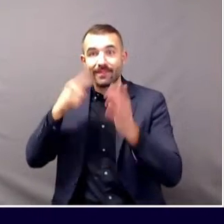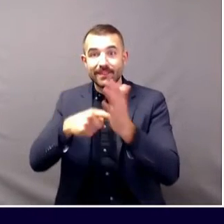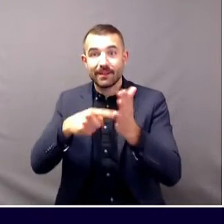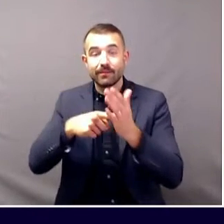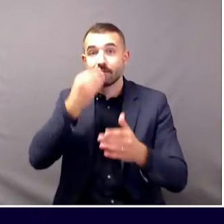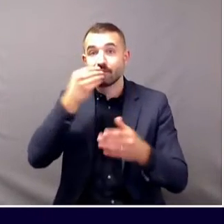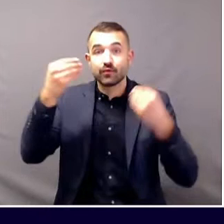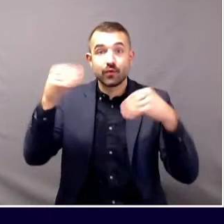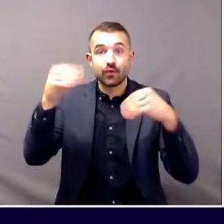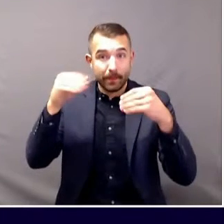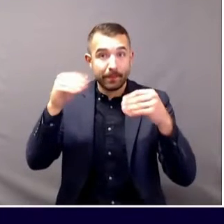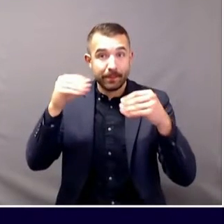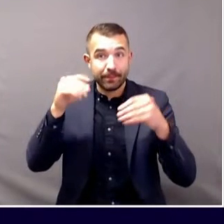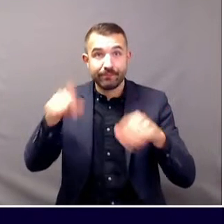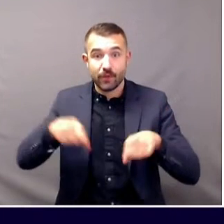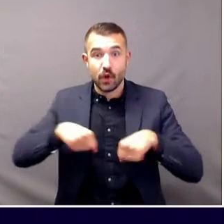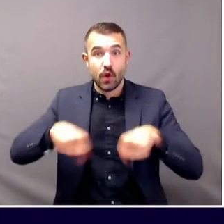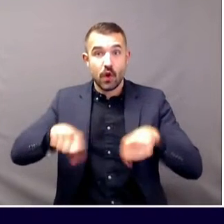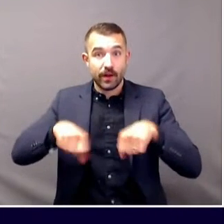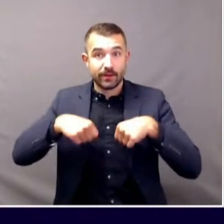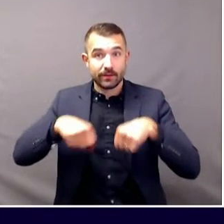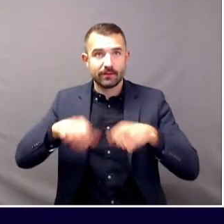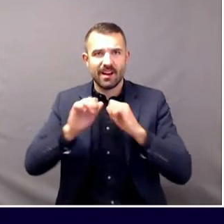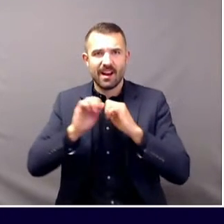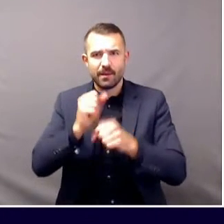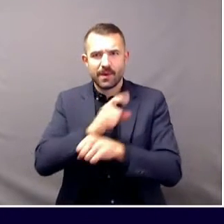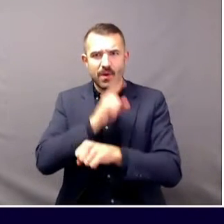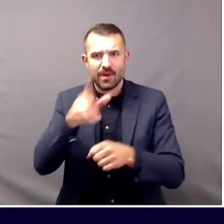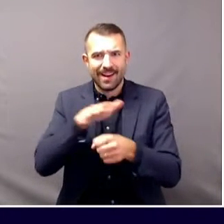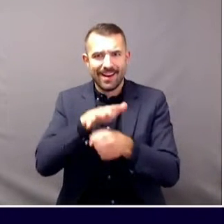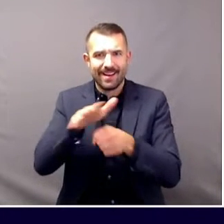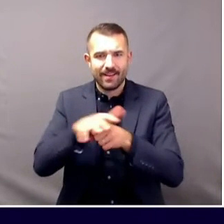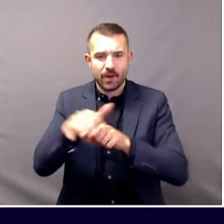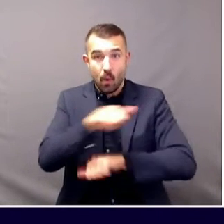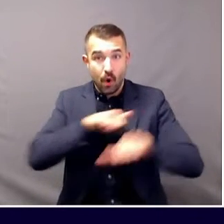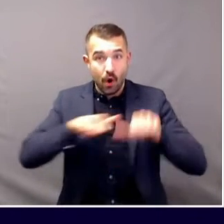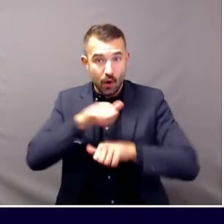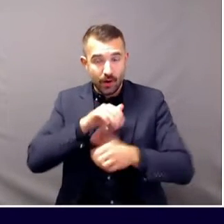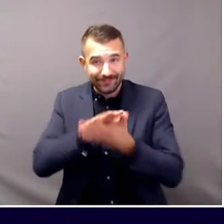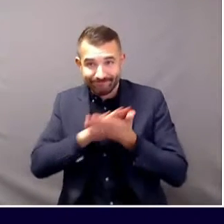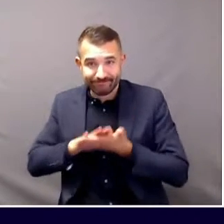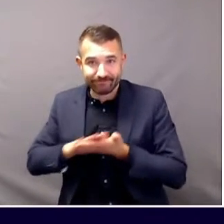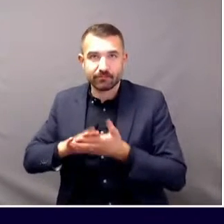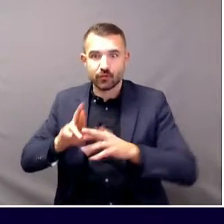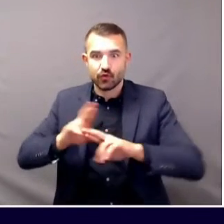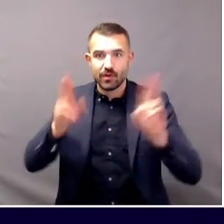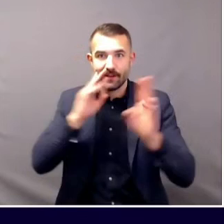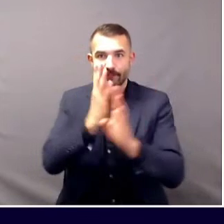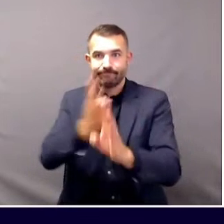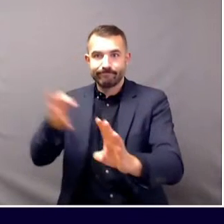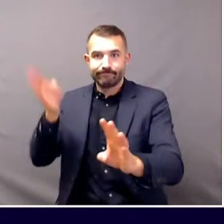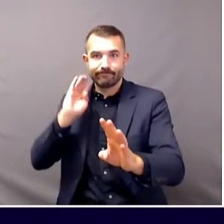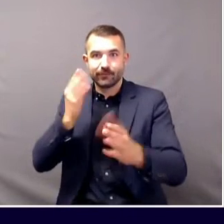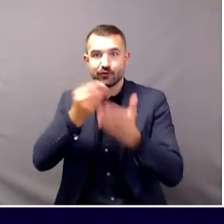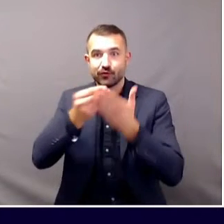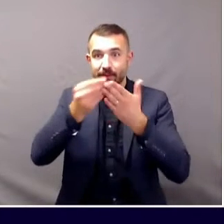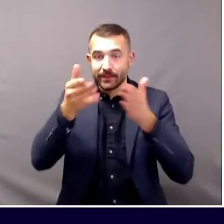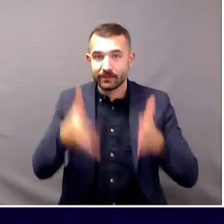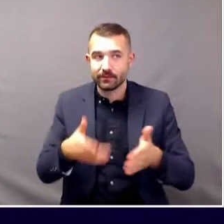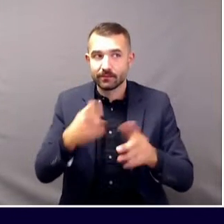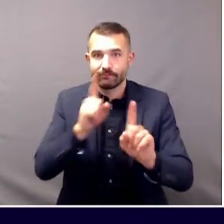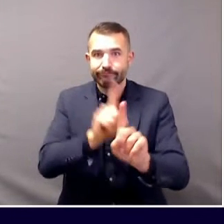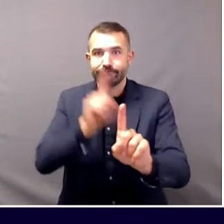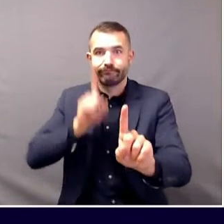So we have had fabulous partnerships, and we always learn and refine those as we go on. So I want to say thank you to those